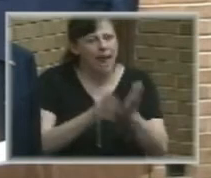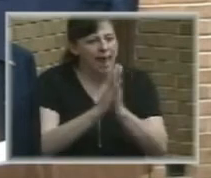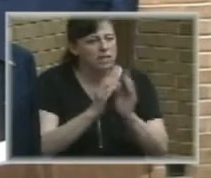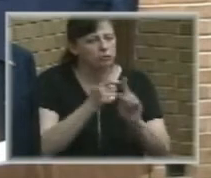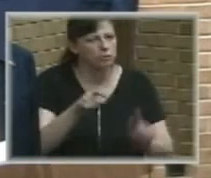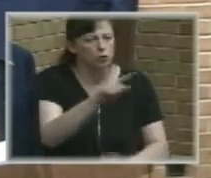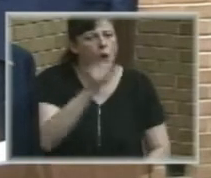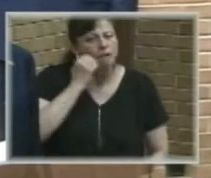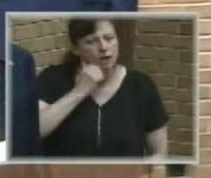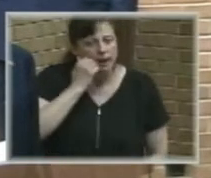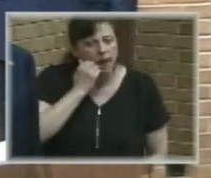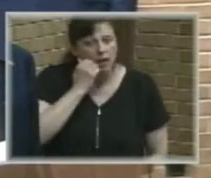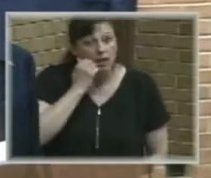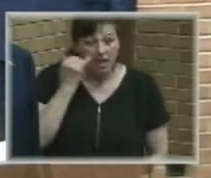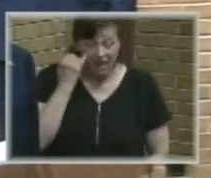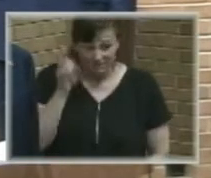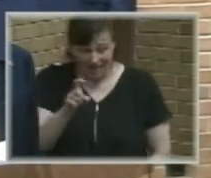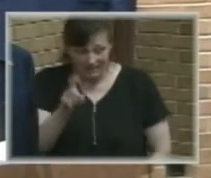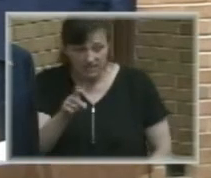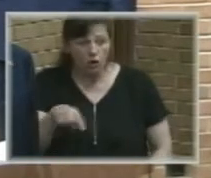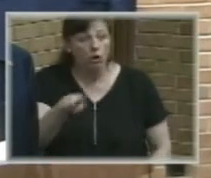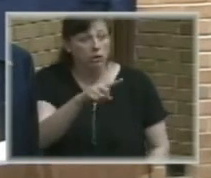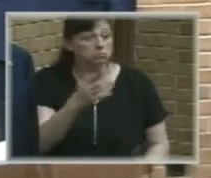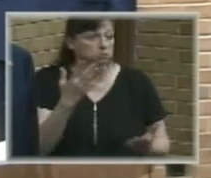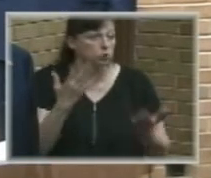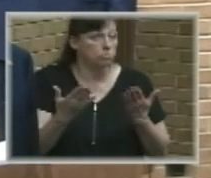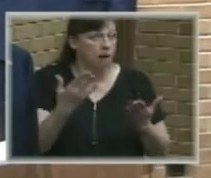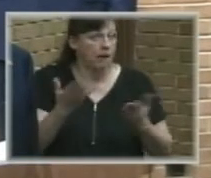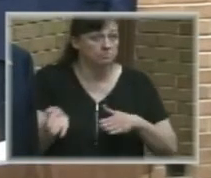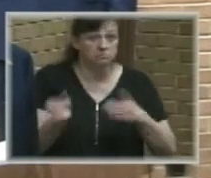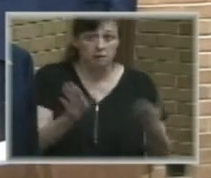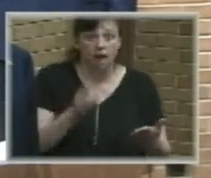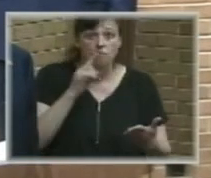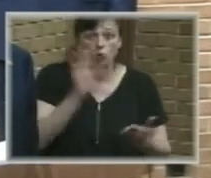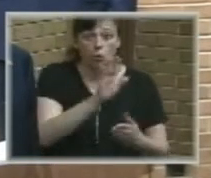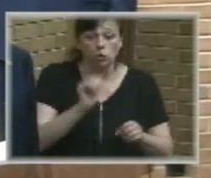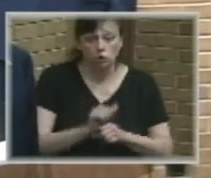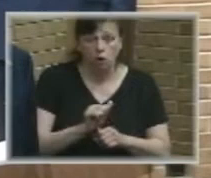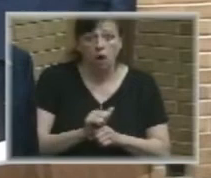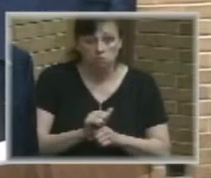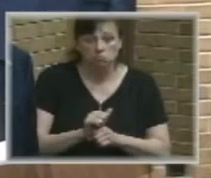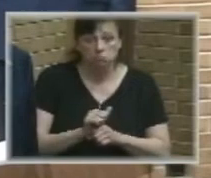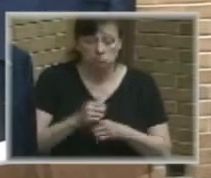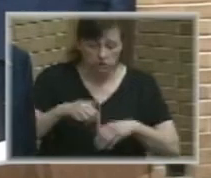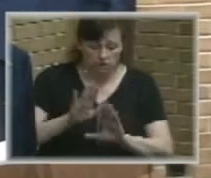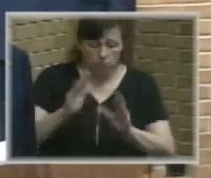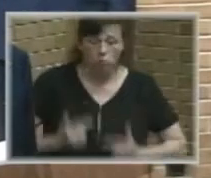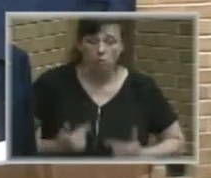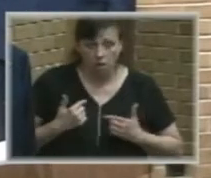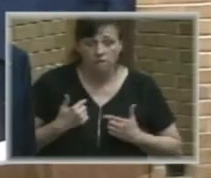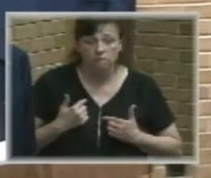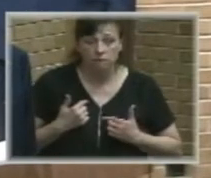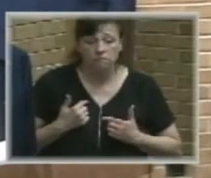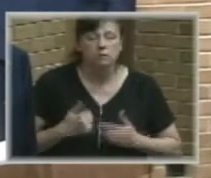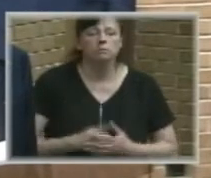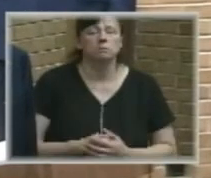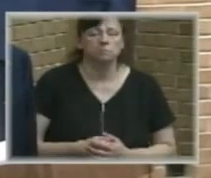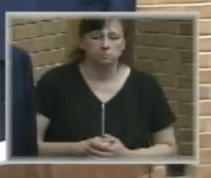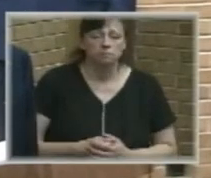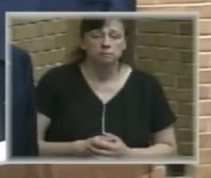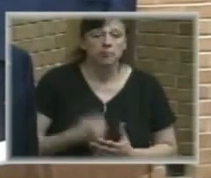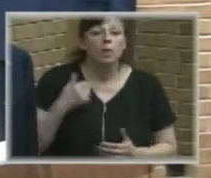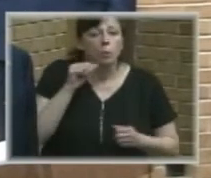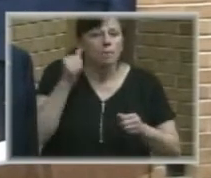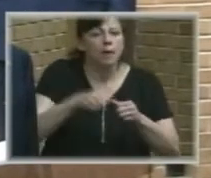is, if necessary, to put your life on the line for this community in which we all have sworn to protect. Remember, we